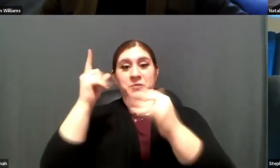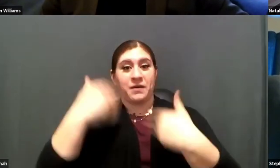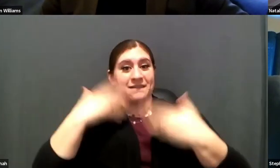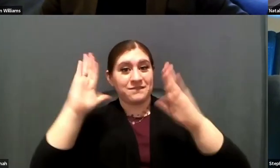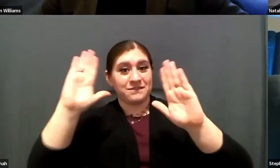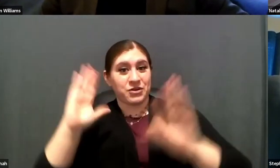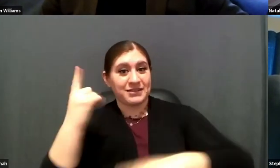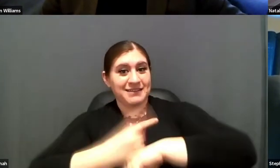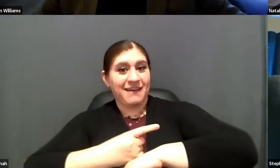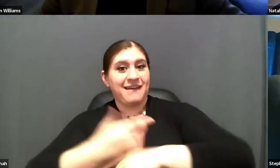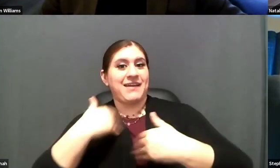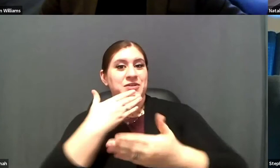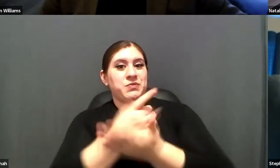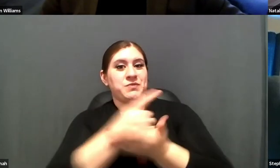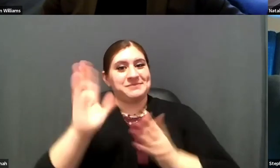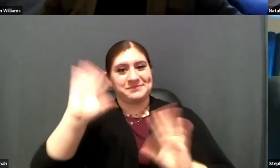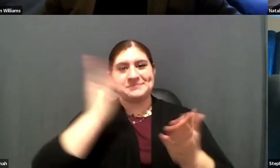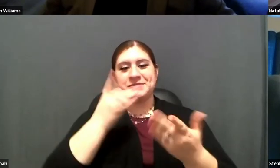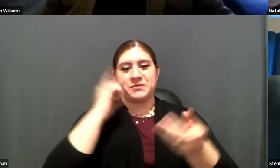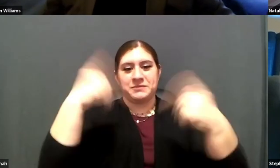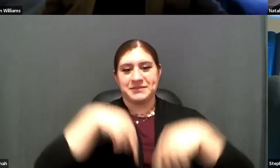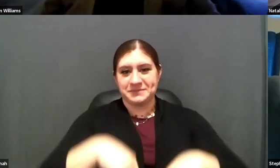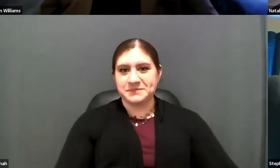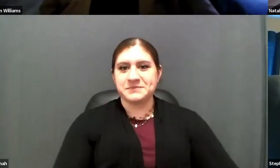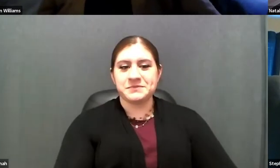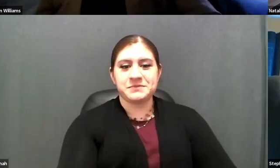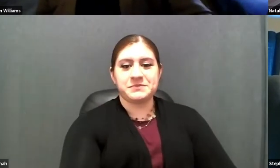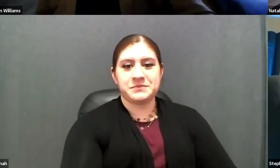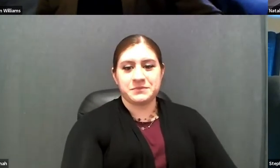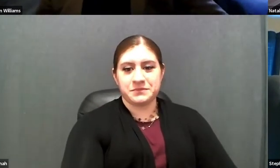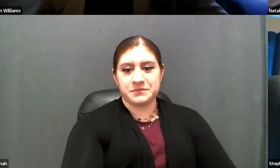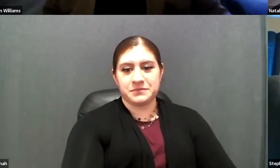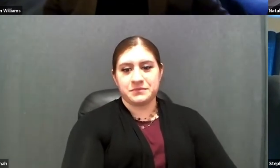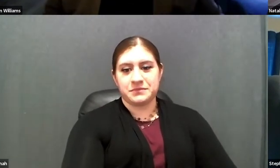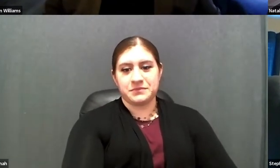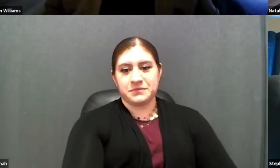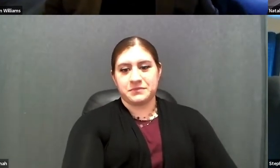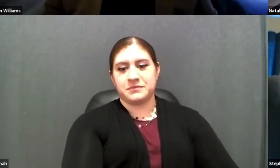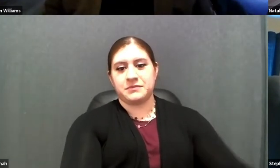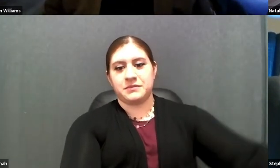rest of your day and a good week. Thank you all for being here. Thank you, everybody, for coming. Bye.